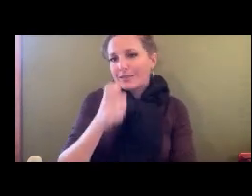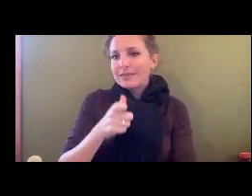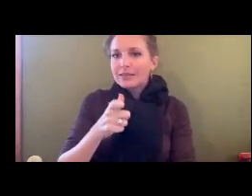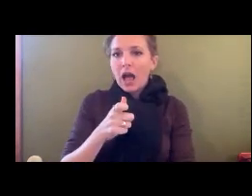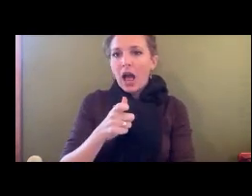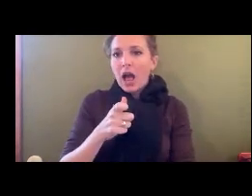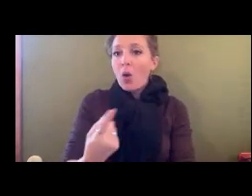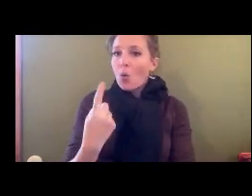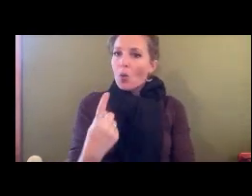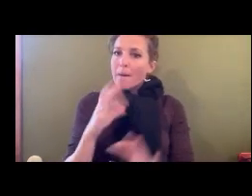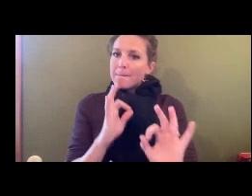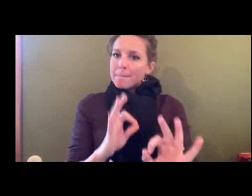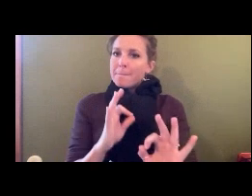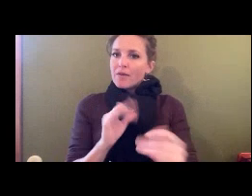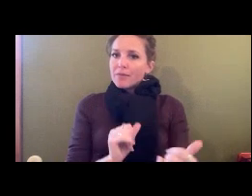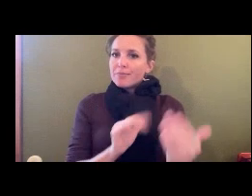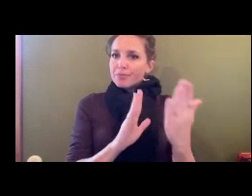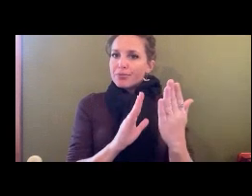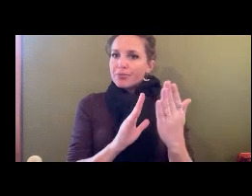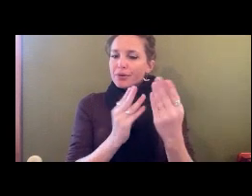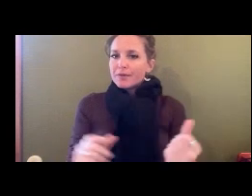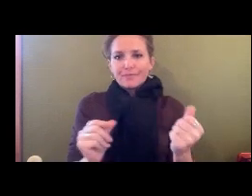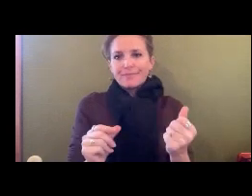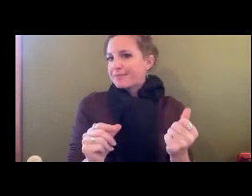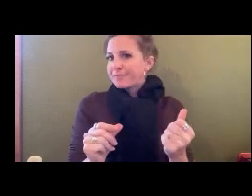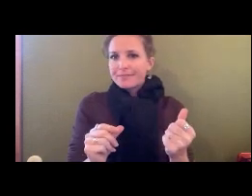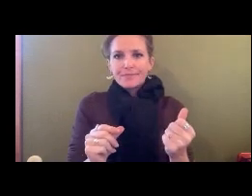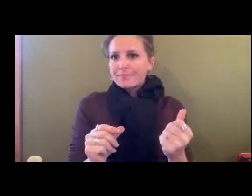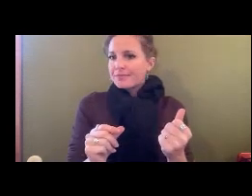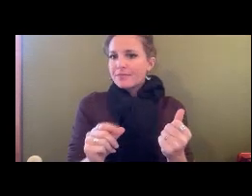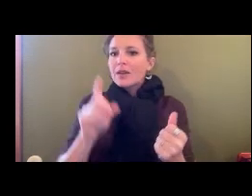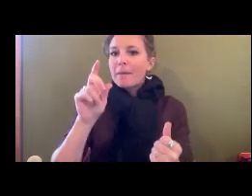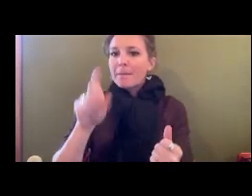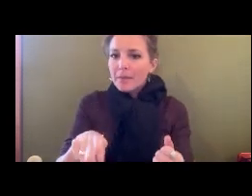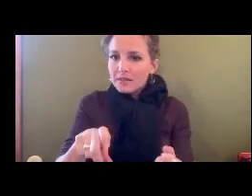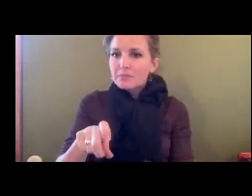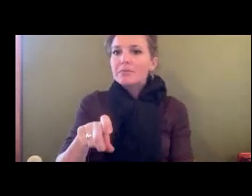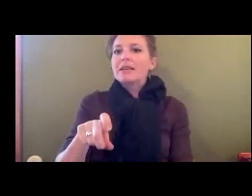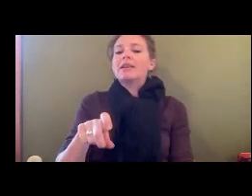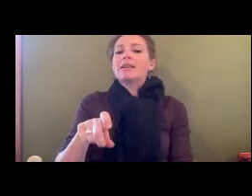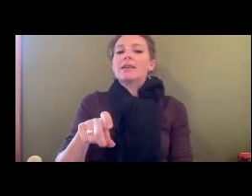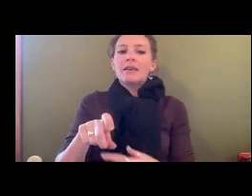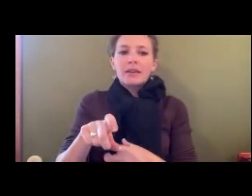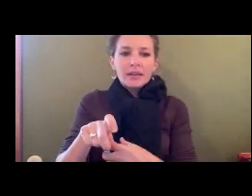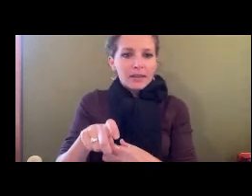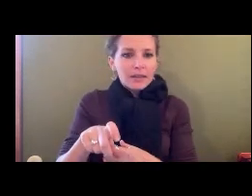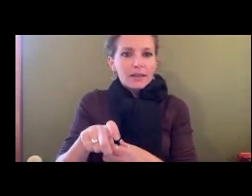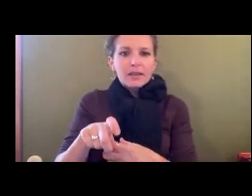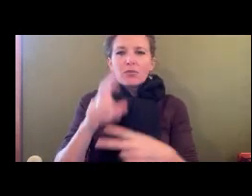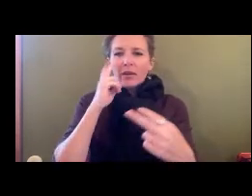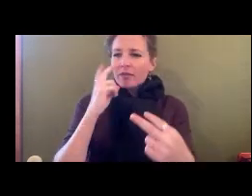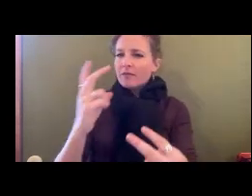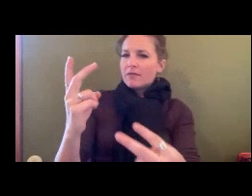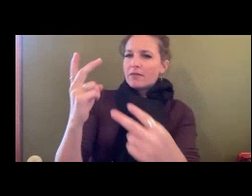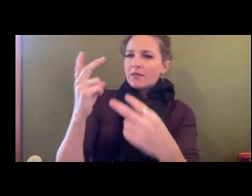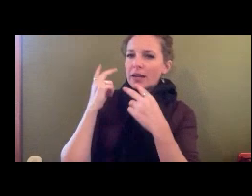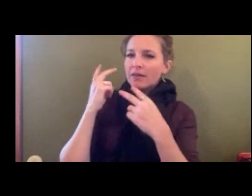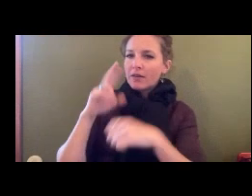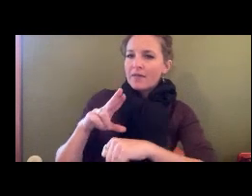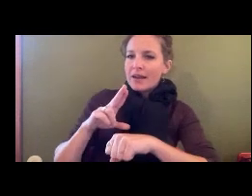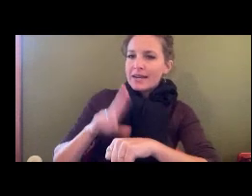one-size-fits-all technology solution. It must be place-based and reflective of